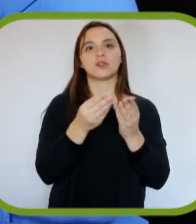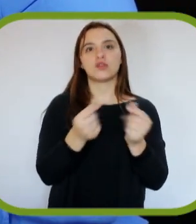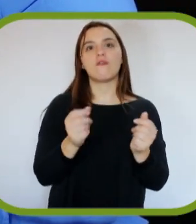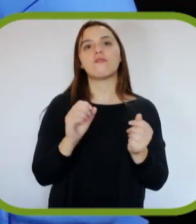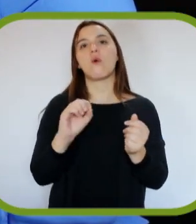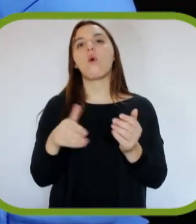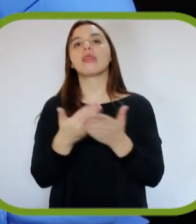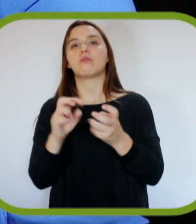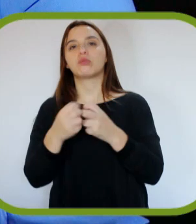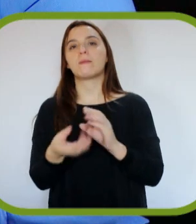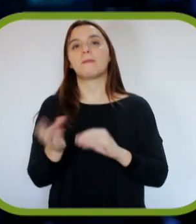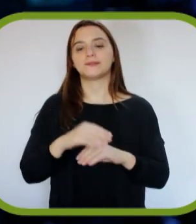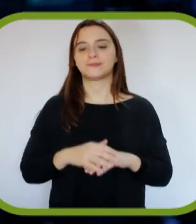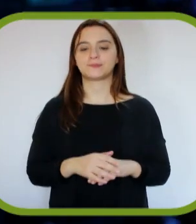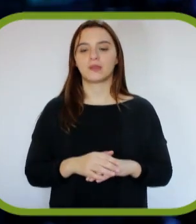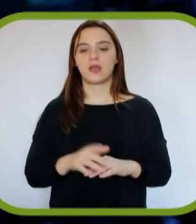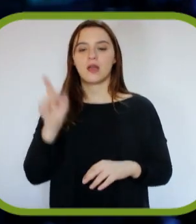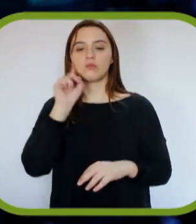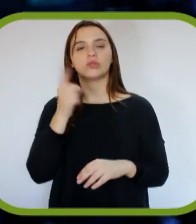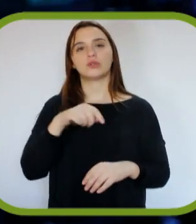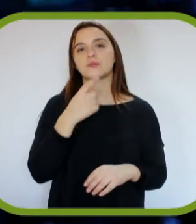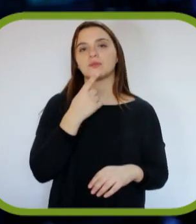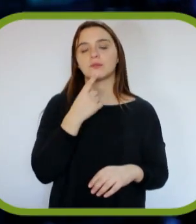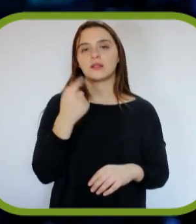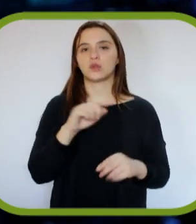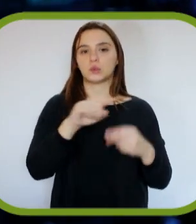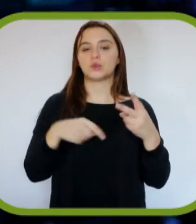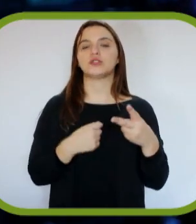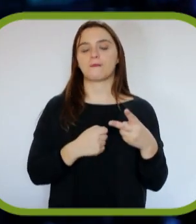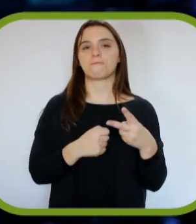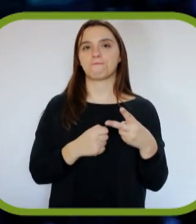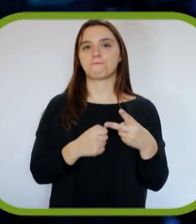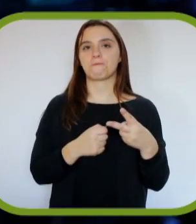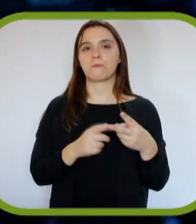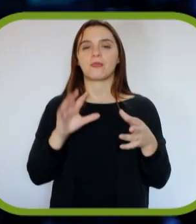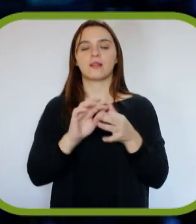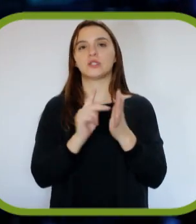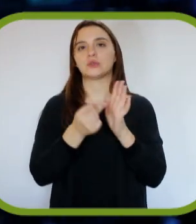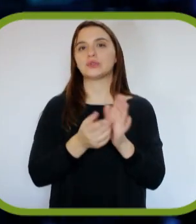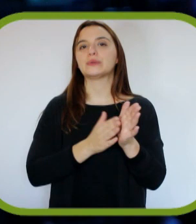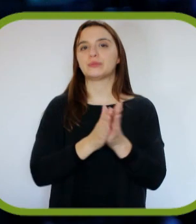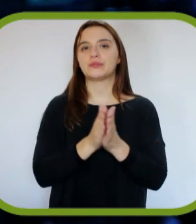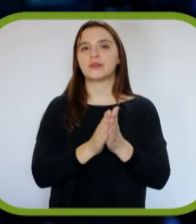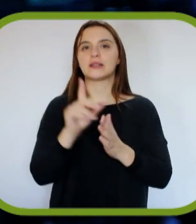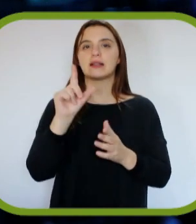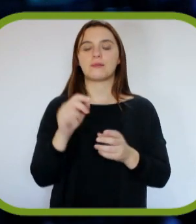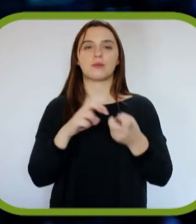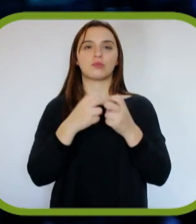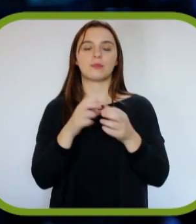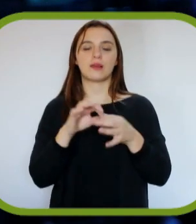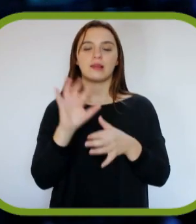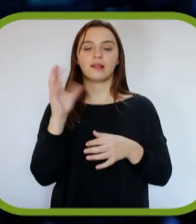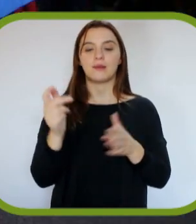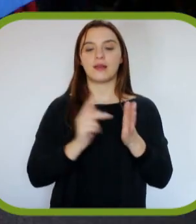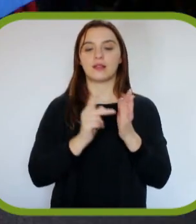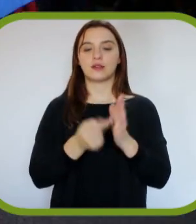problem? Well, it's very important that we recognize there's two main aspects when it comes to the use of technology and